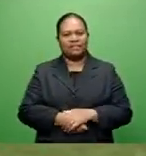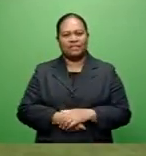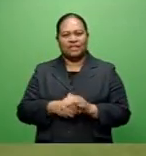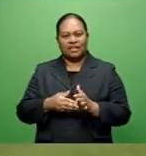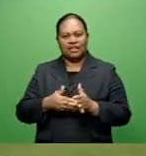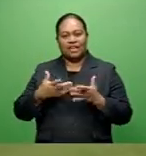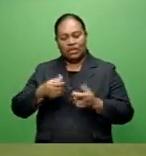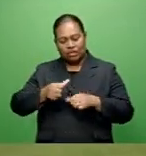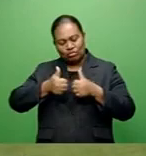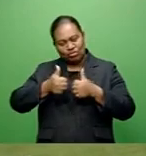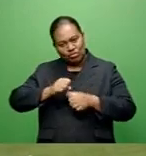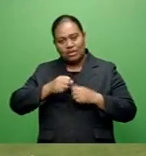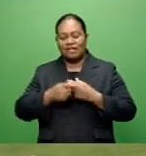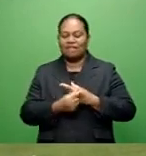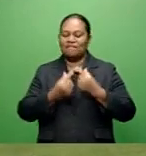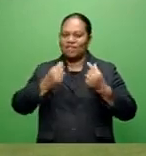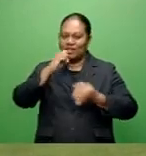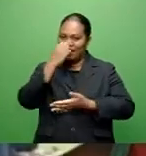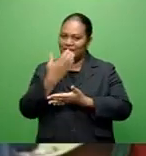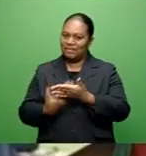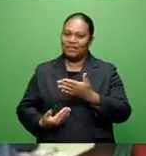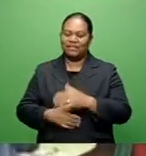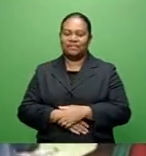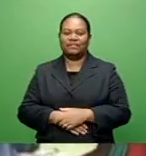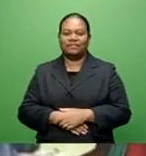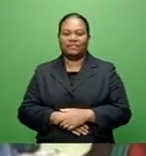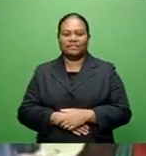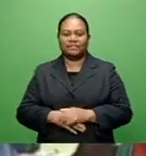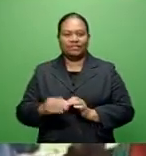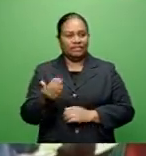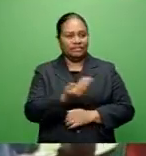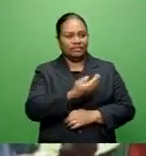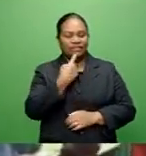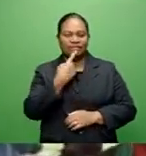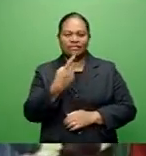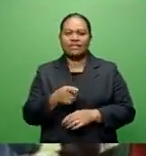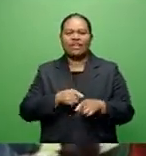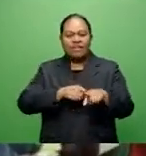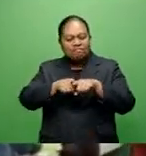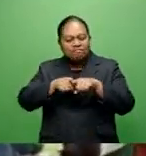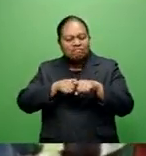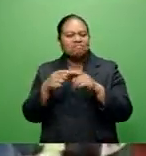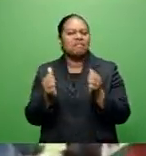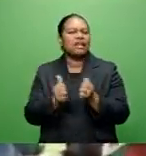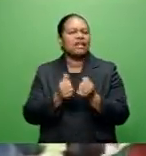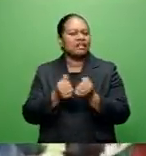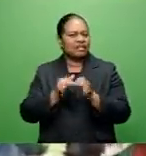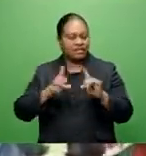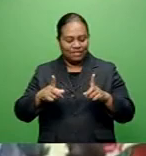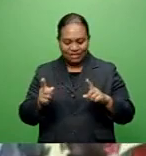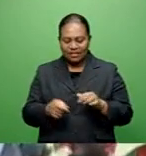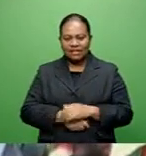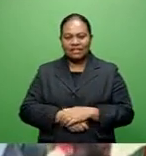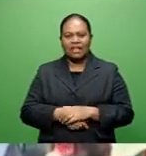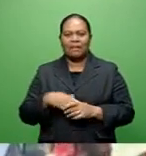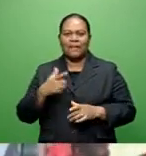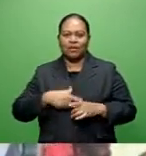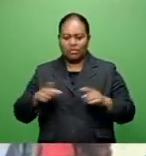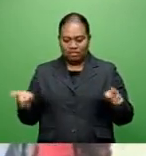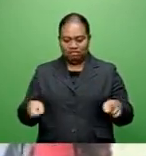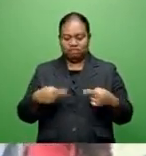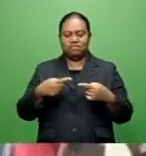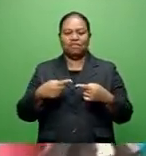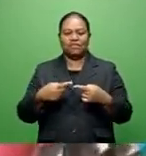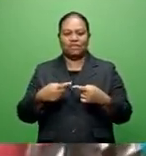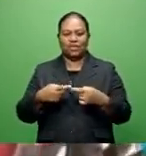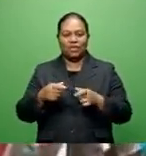great experience. We have learned a lot in this tournament, especially playing against the national